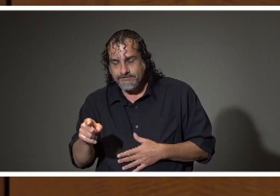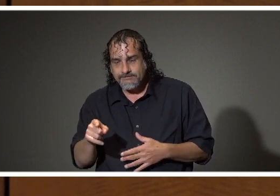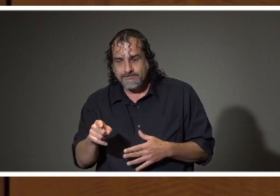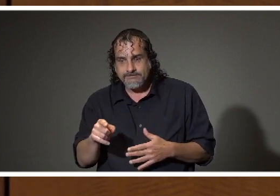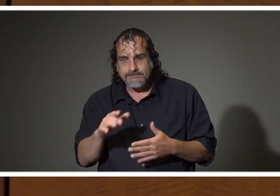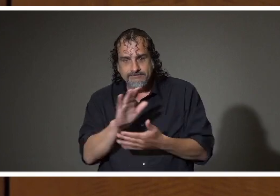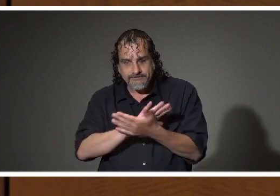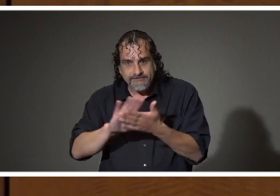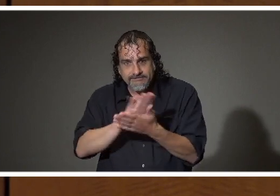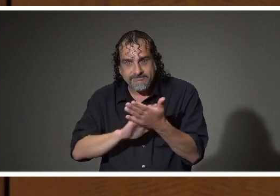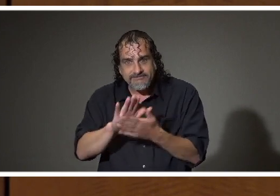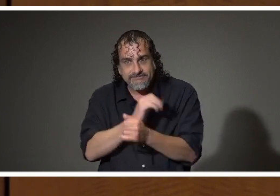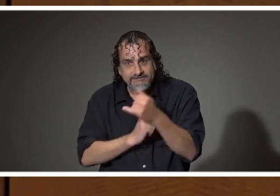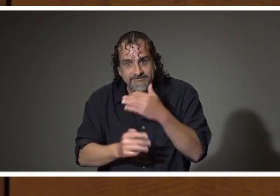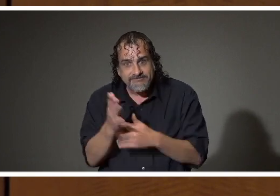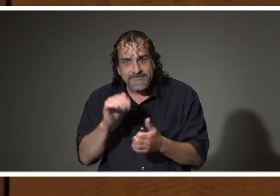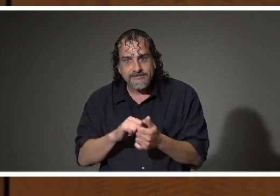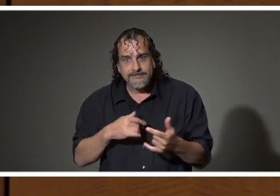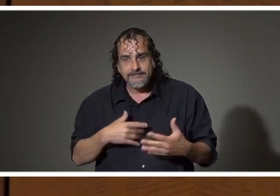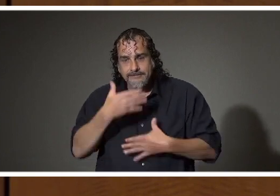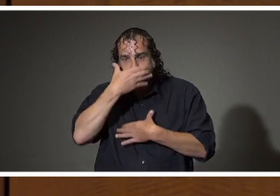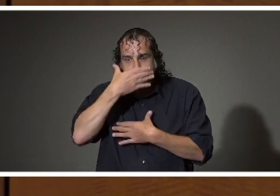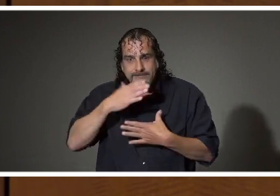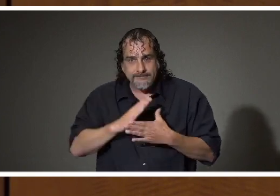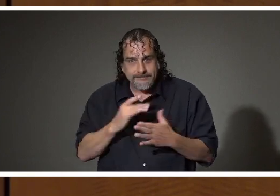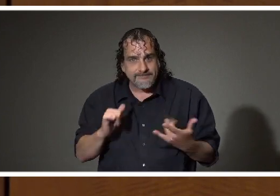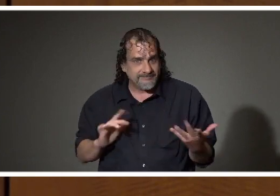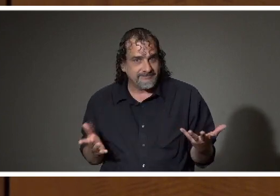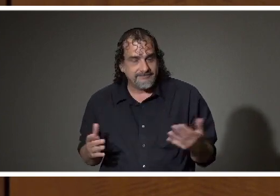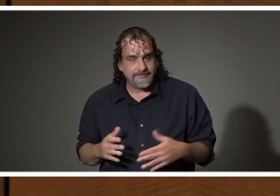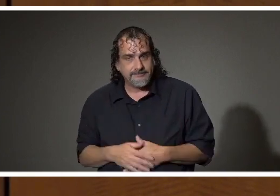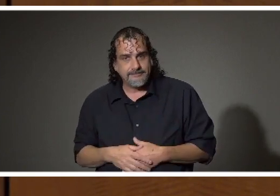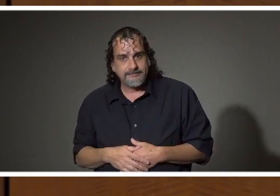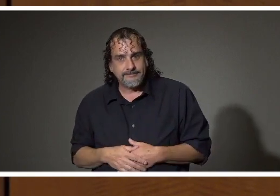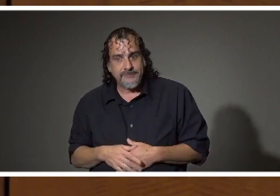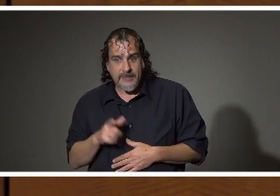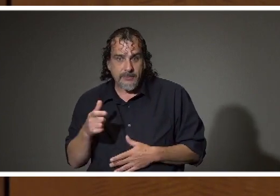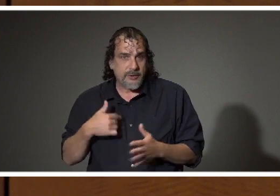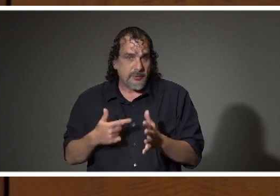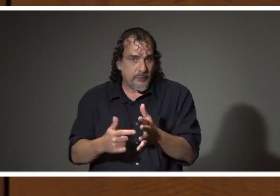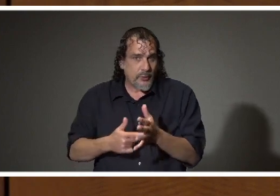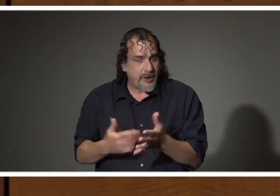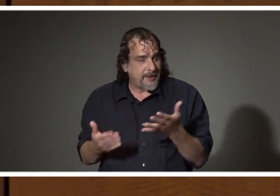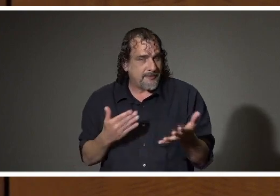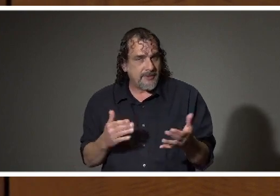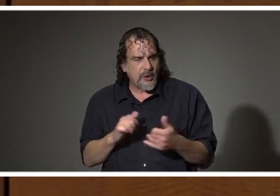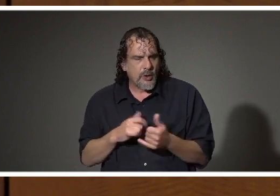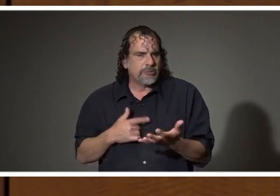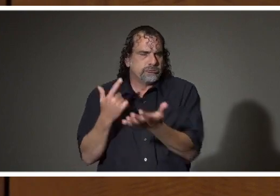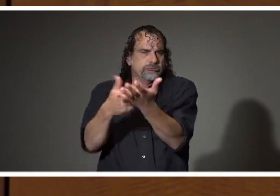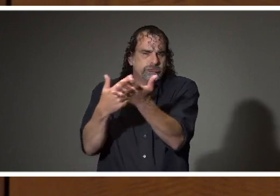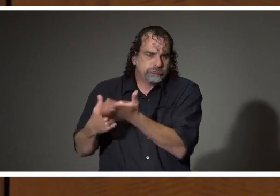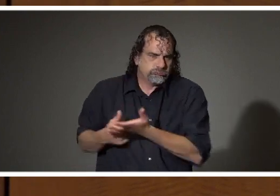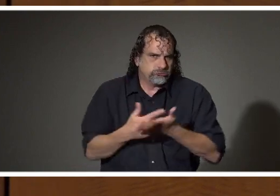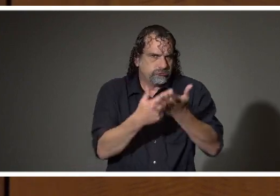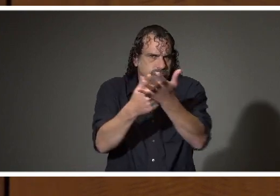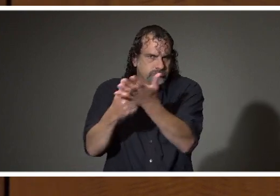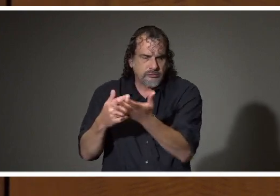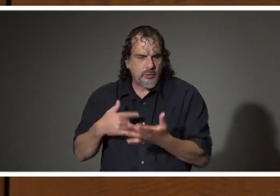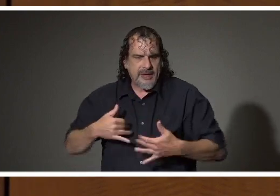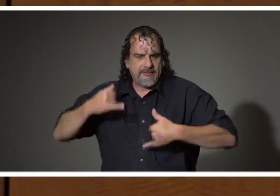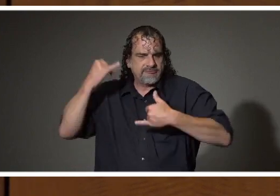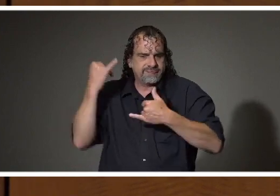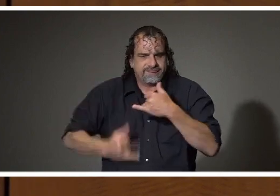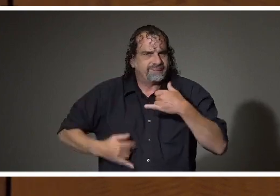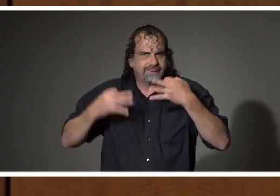have hand sanitizer, perhaps if they're wearing masks or otherwise, things such as that we're having those conversations right now. We're not ready to make a final